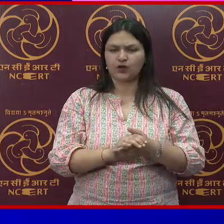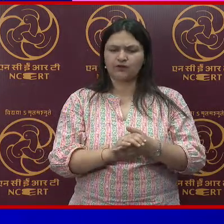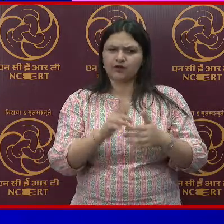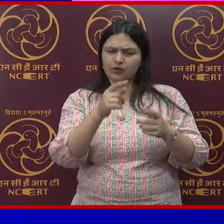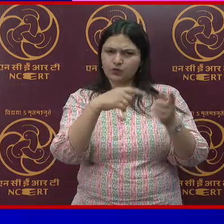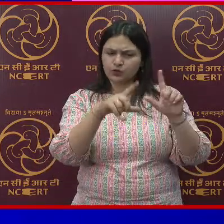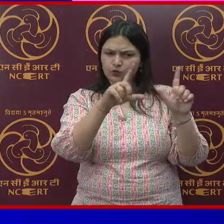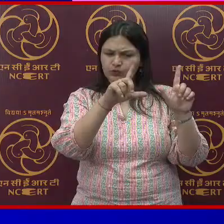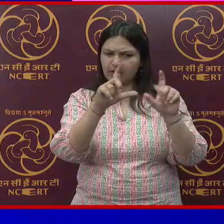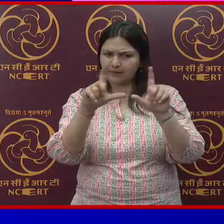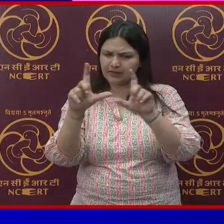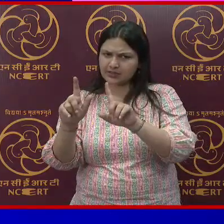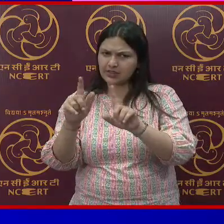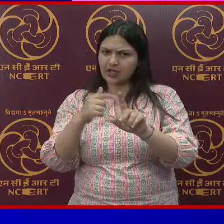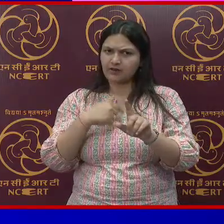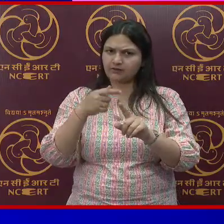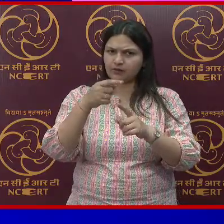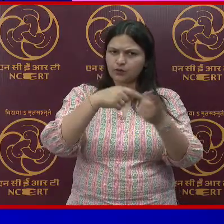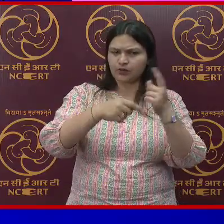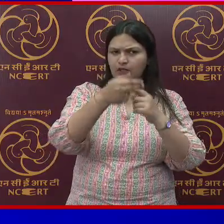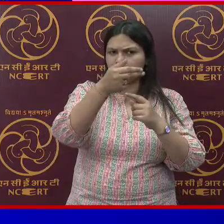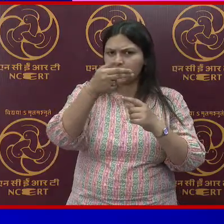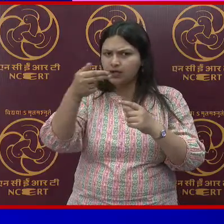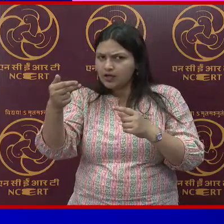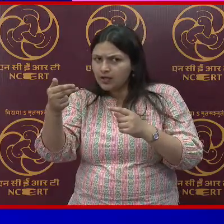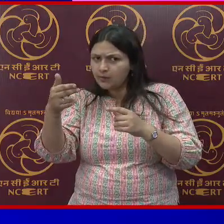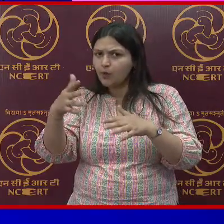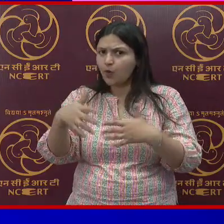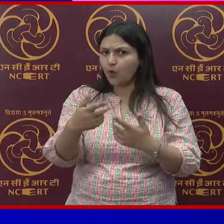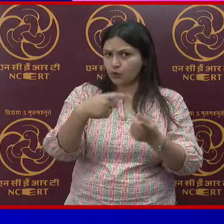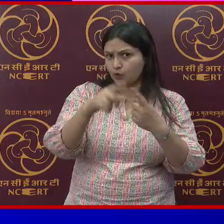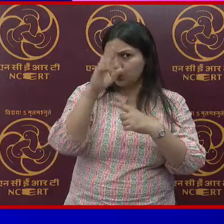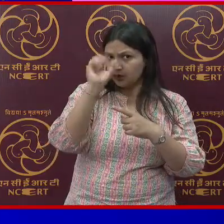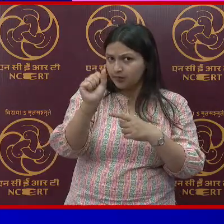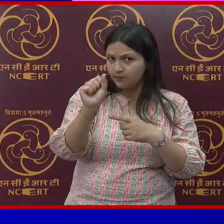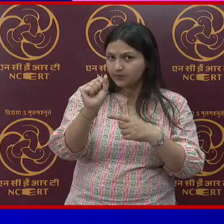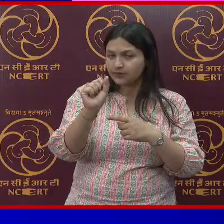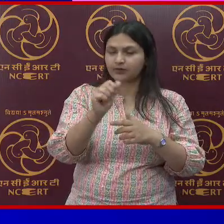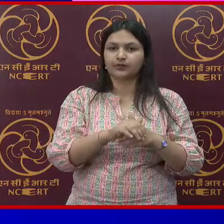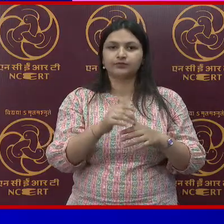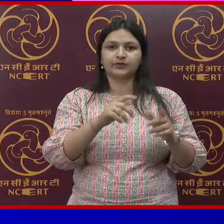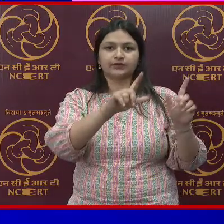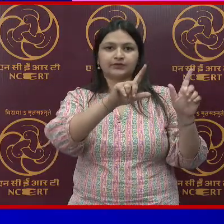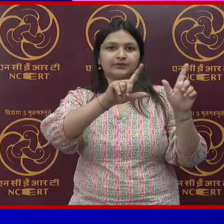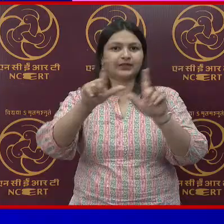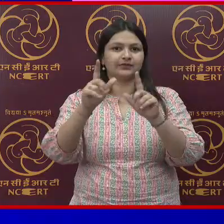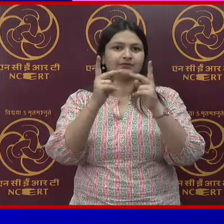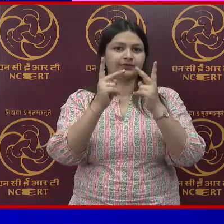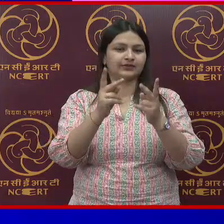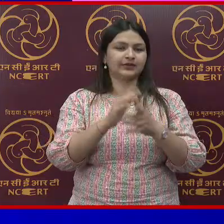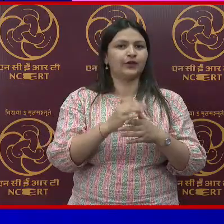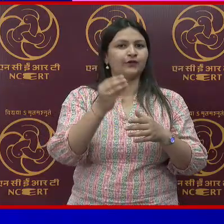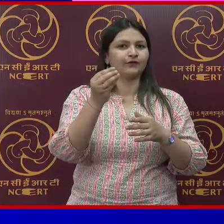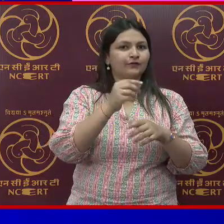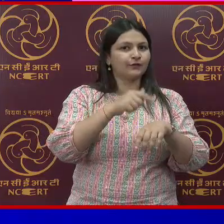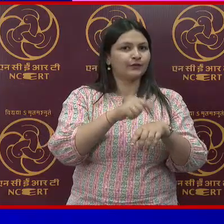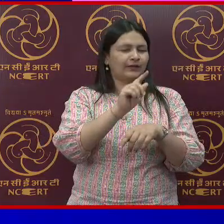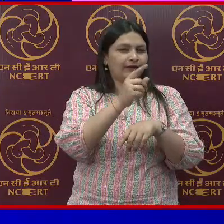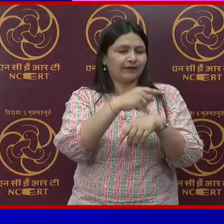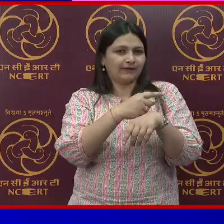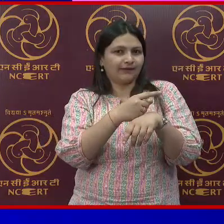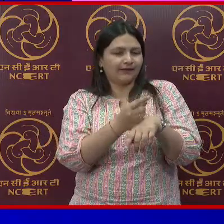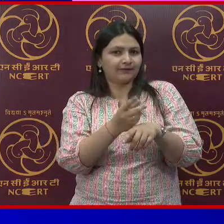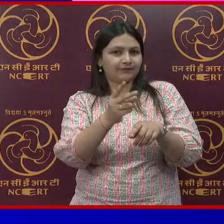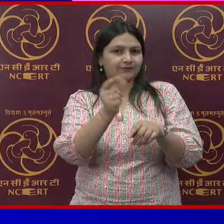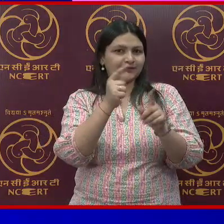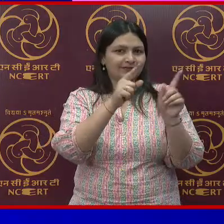have to tell me how many of them can you remember, and I will just show you the screen for a few seconds only.